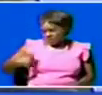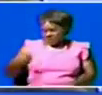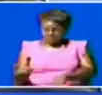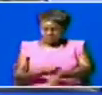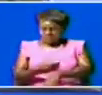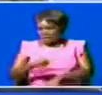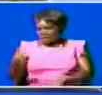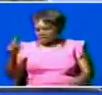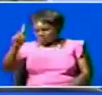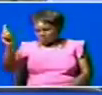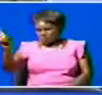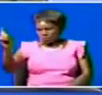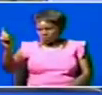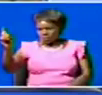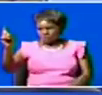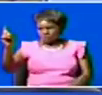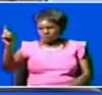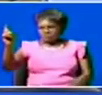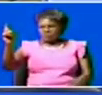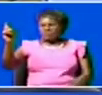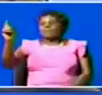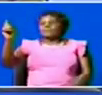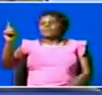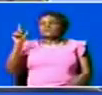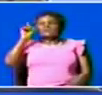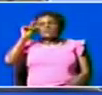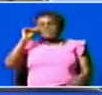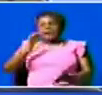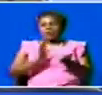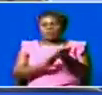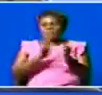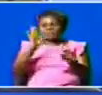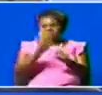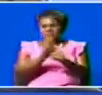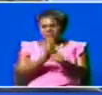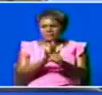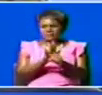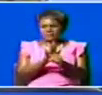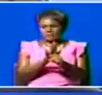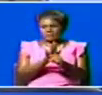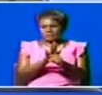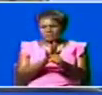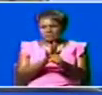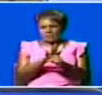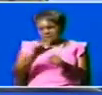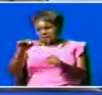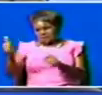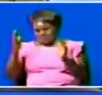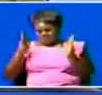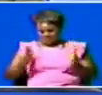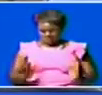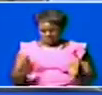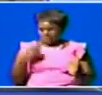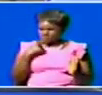another question here from our viewers. We're mm-hmm. getting a lot of reaction here on Twitter. Mm-hmm. And at Chesinga